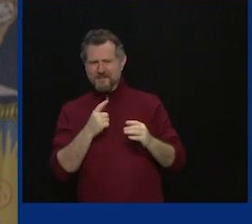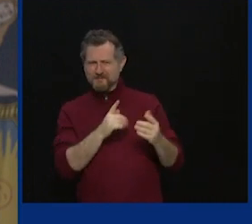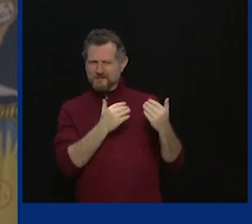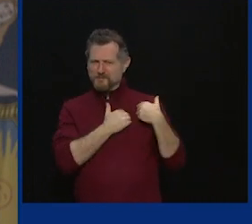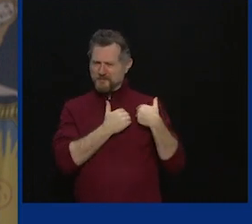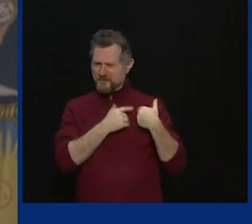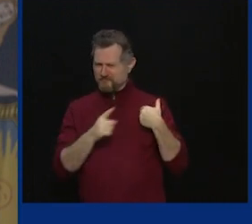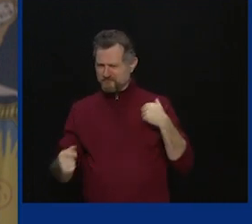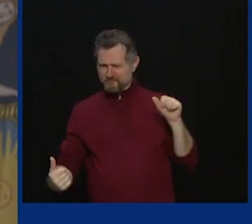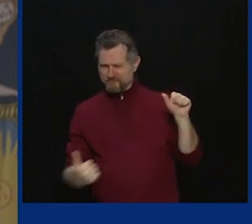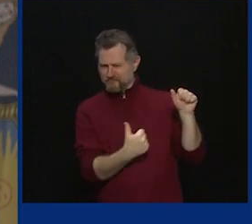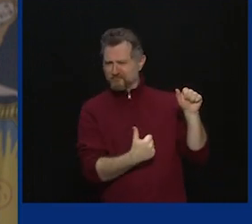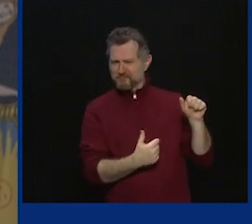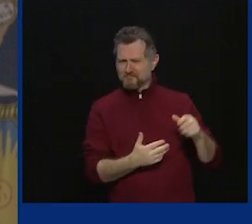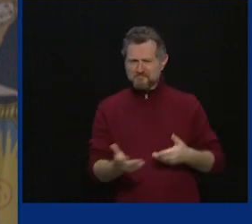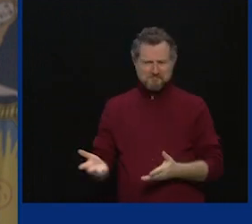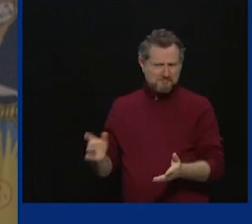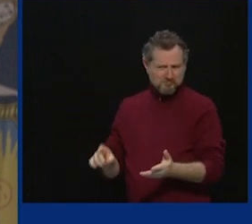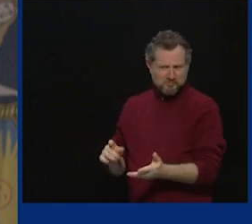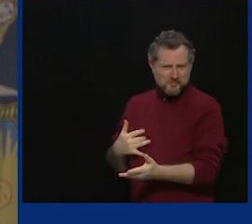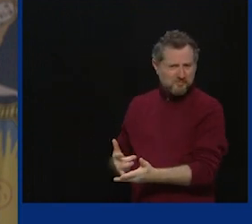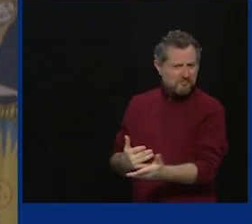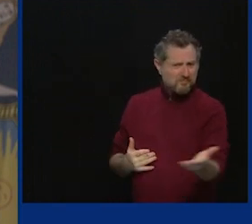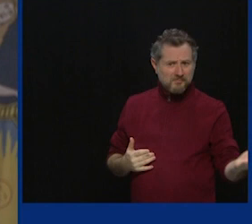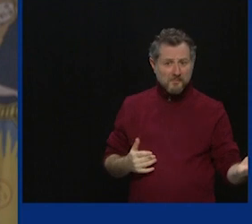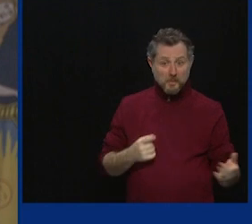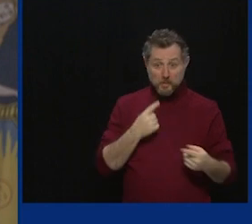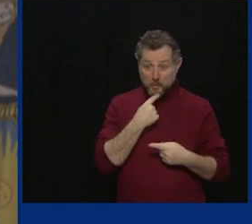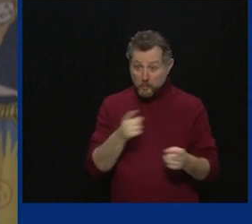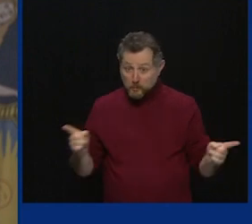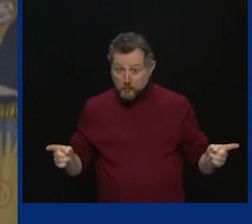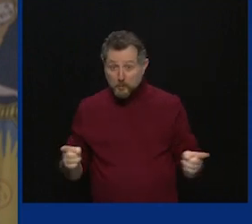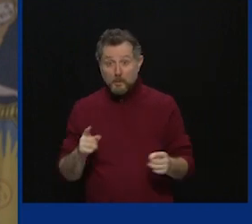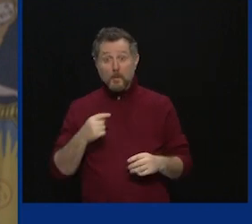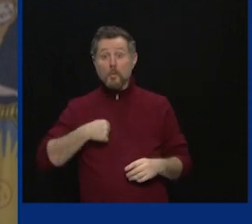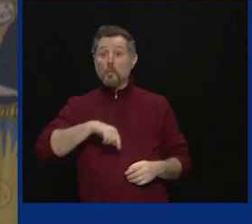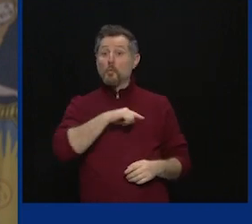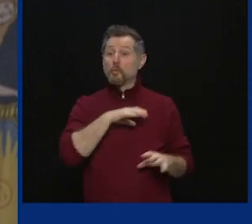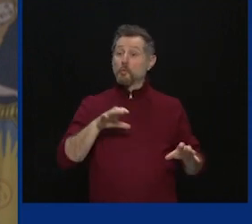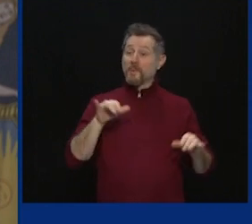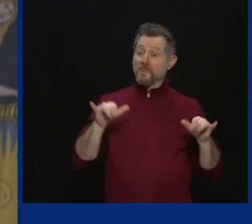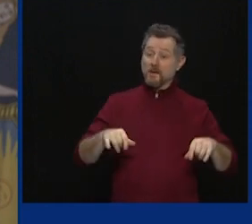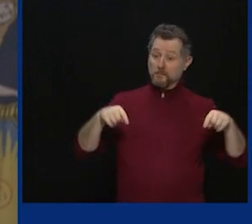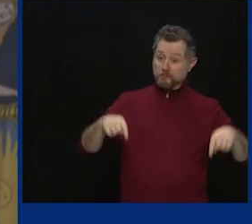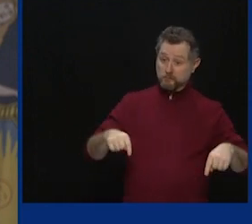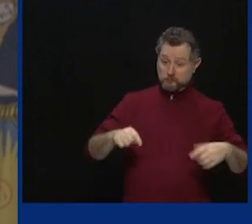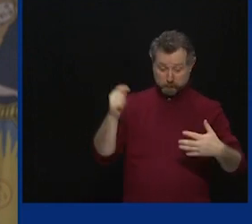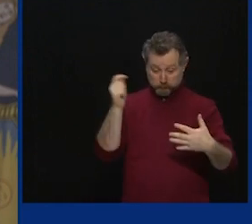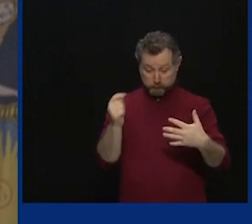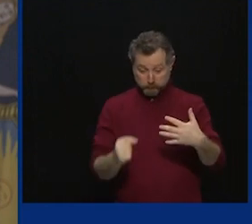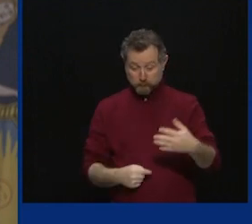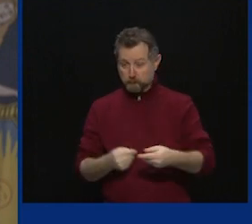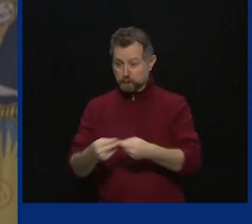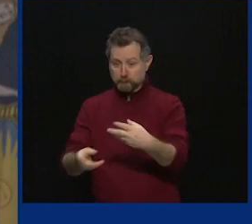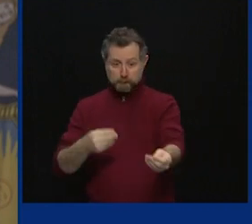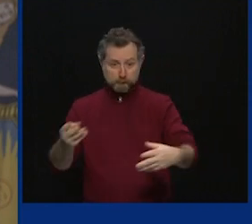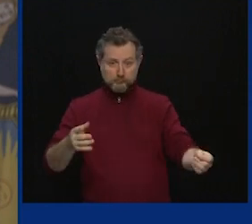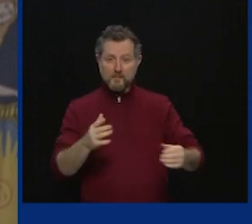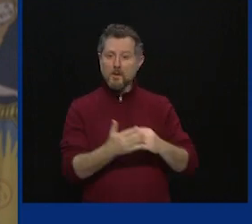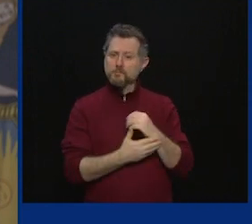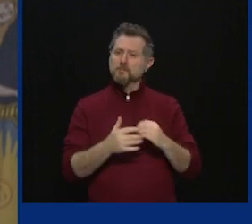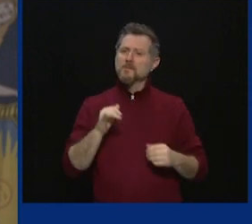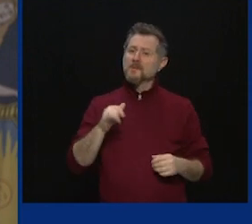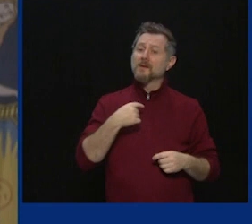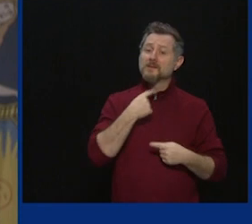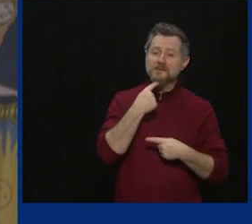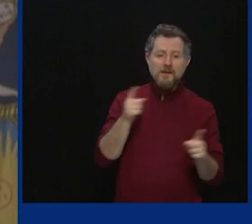acknowledgement, they're told in advance we were doing this. And as I said, 73% or so of the New York State